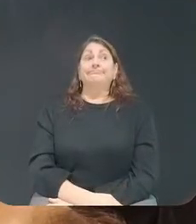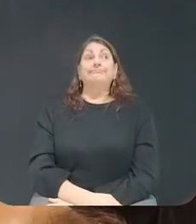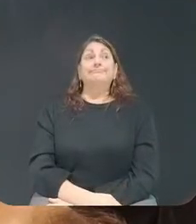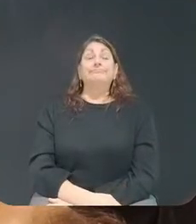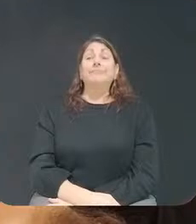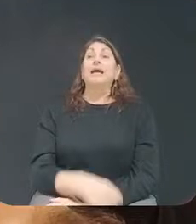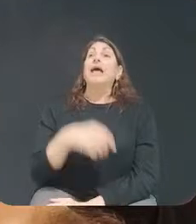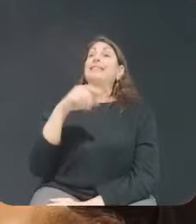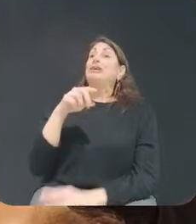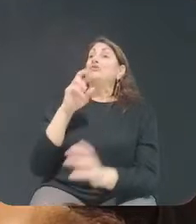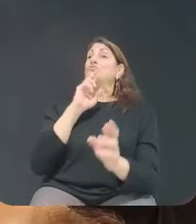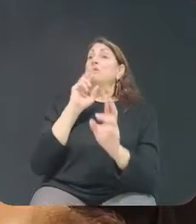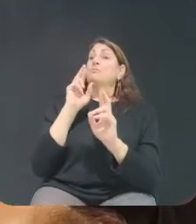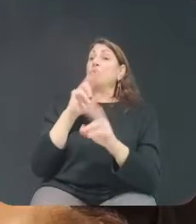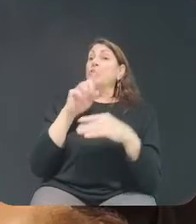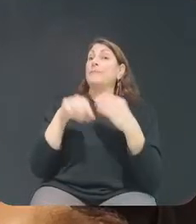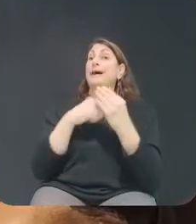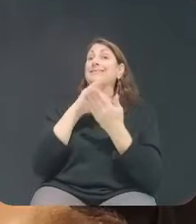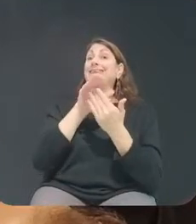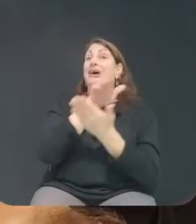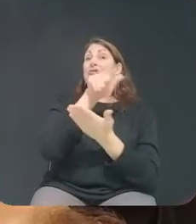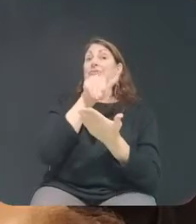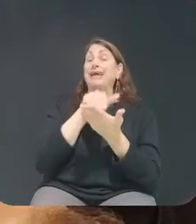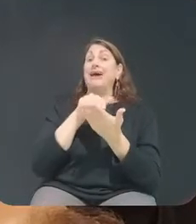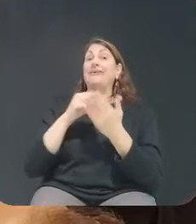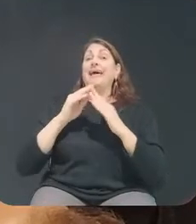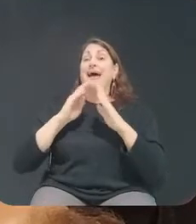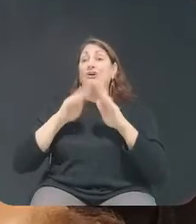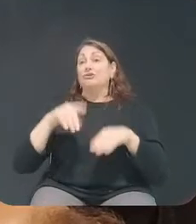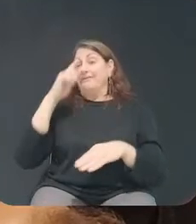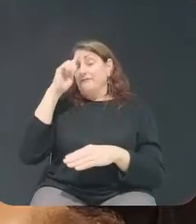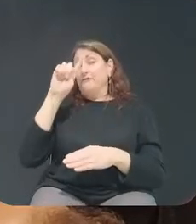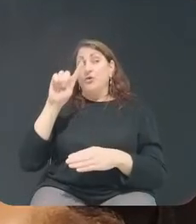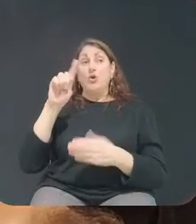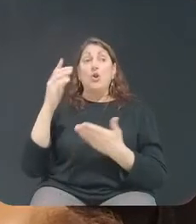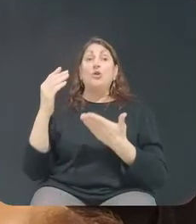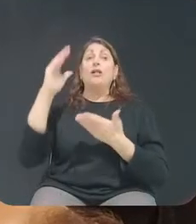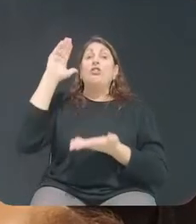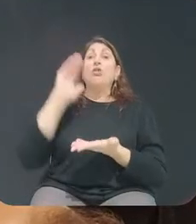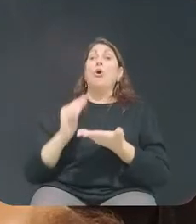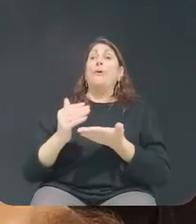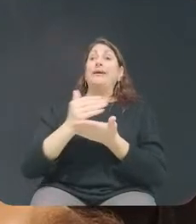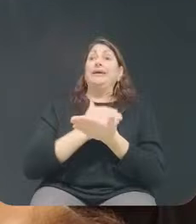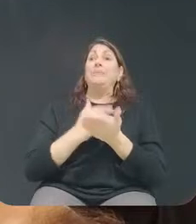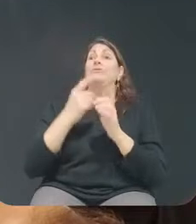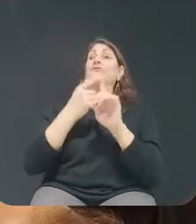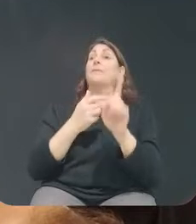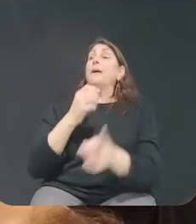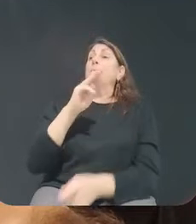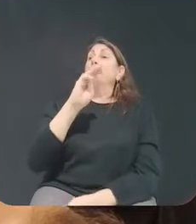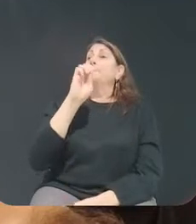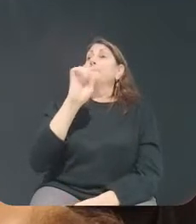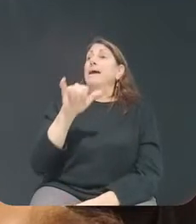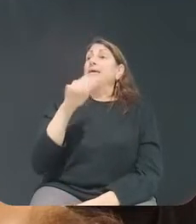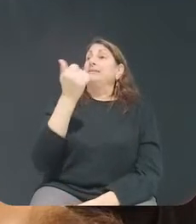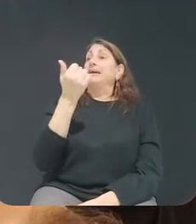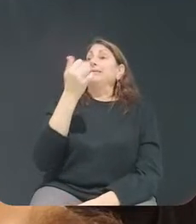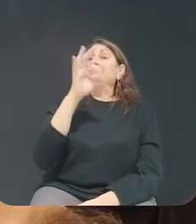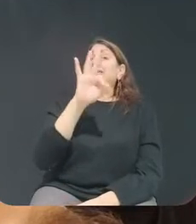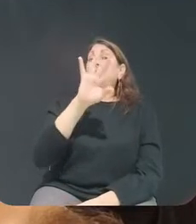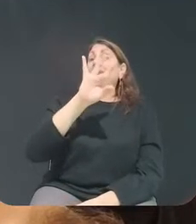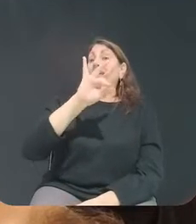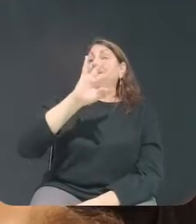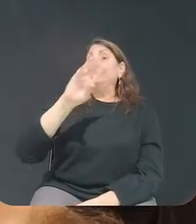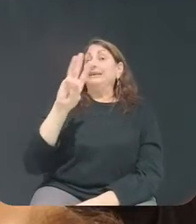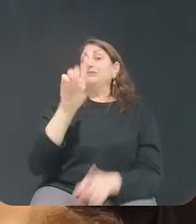So this report on downtown housing for the low income was produced in May 1986 and is also from